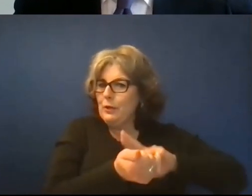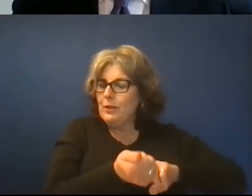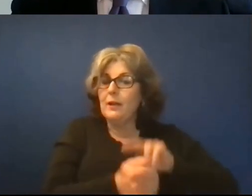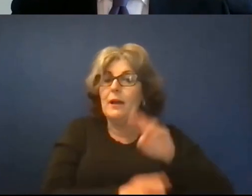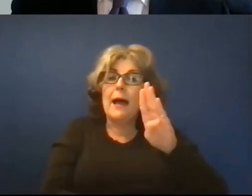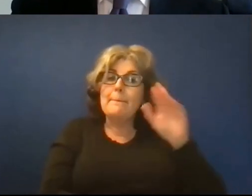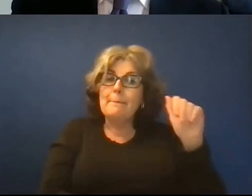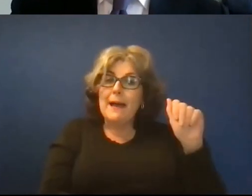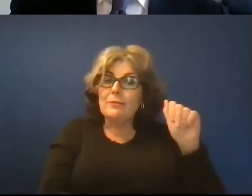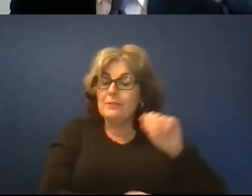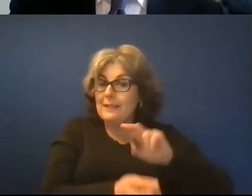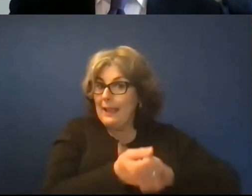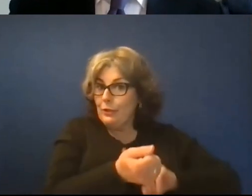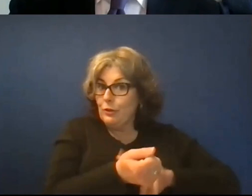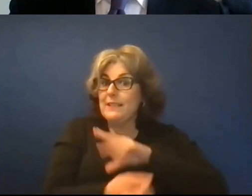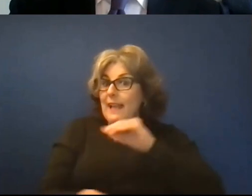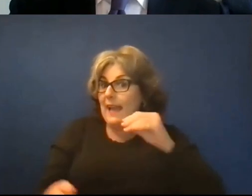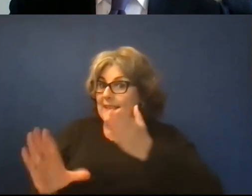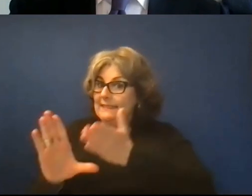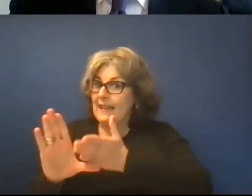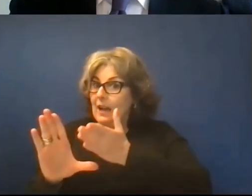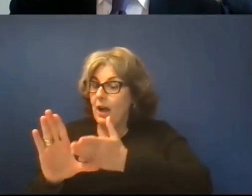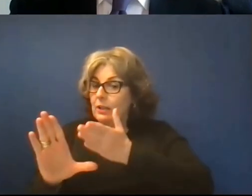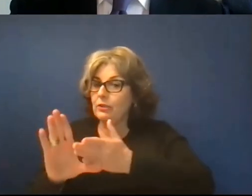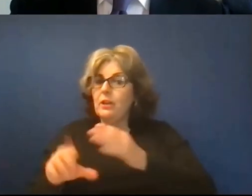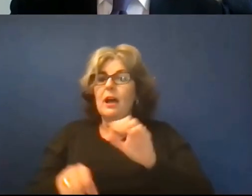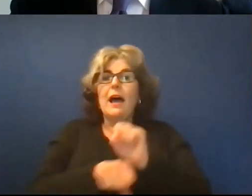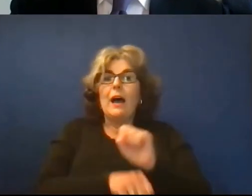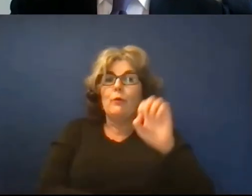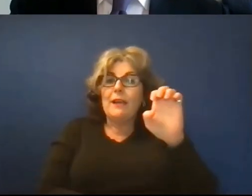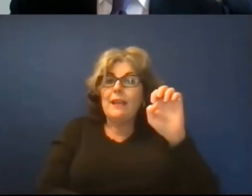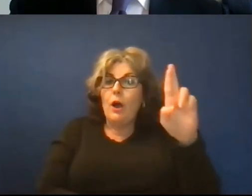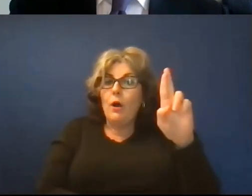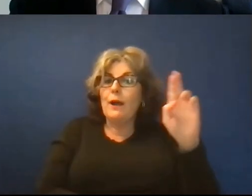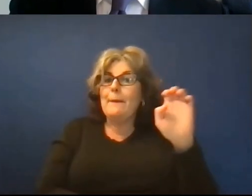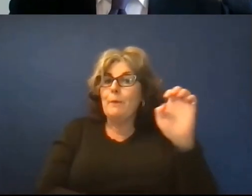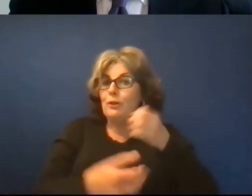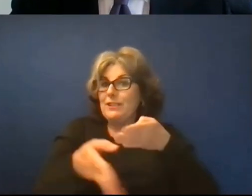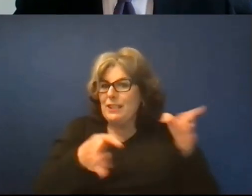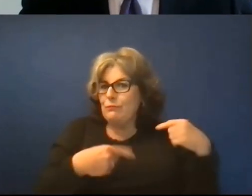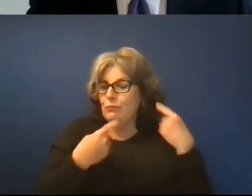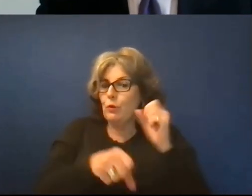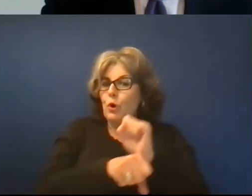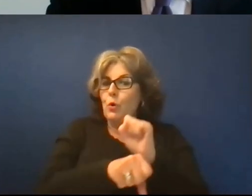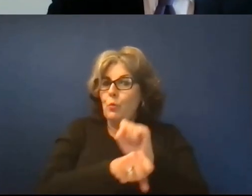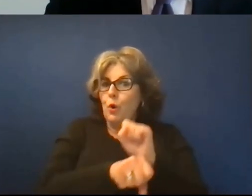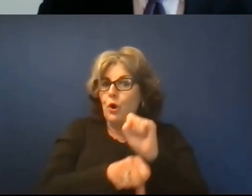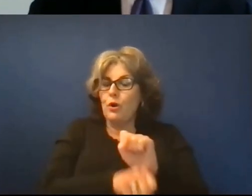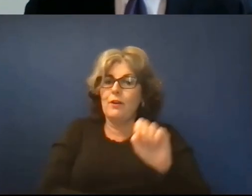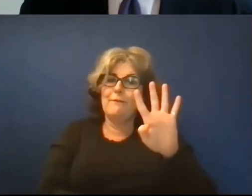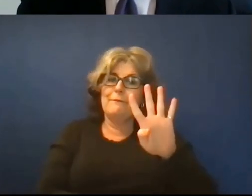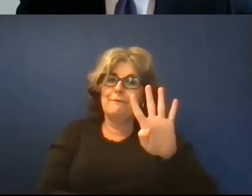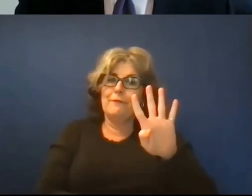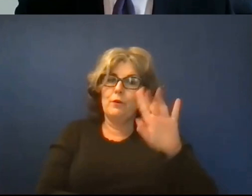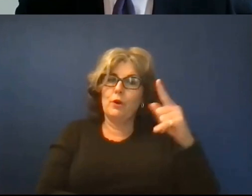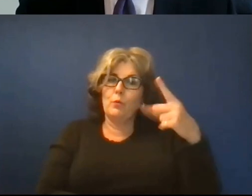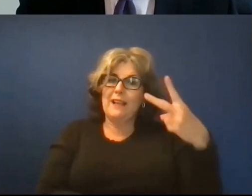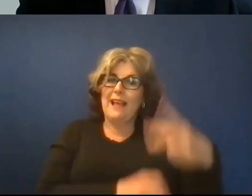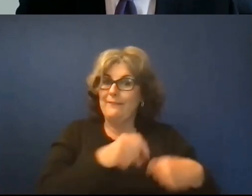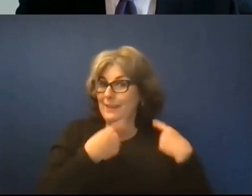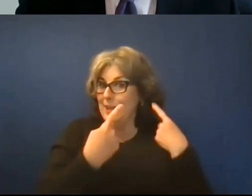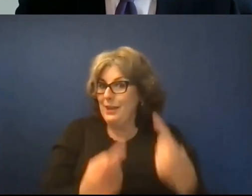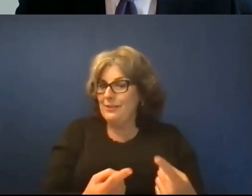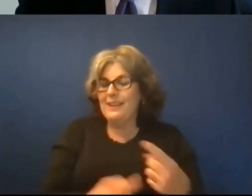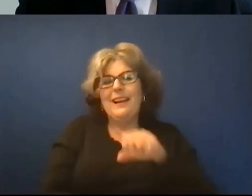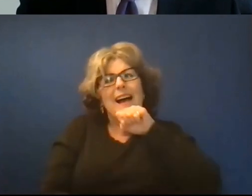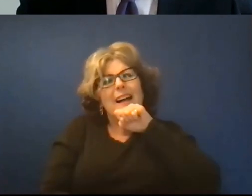degree in nursing as well. And I have been in the ER ever since graduating 4.5 years ago. And I